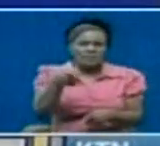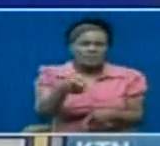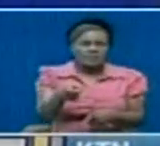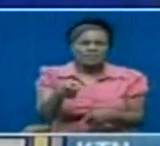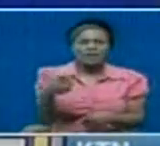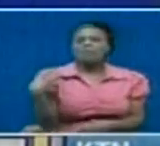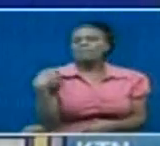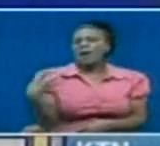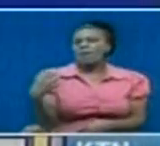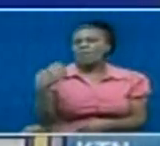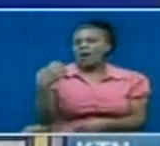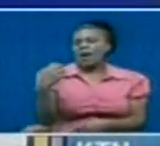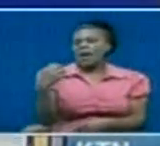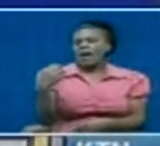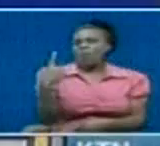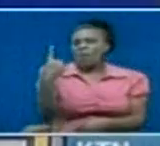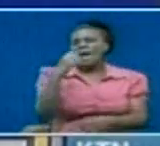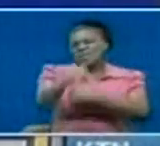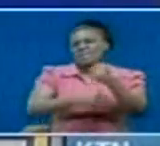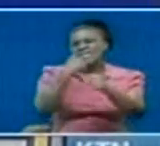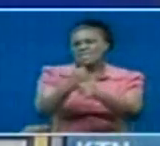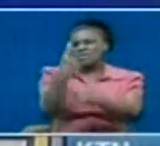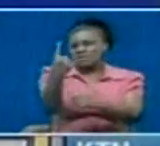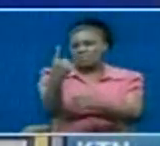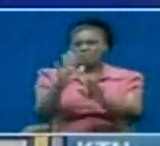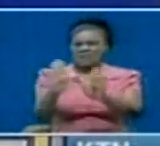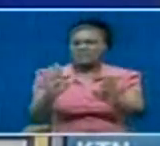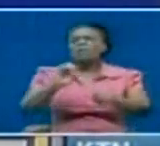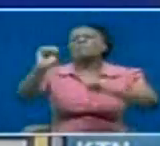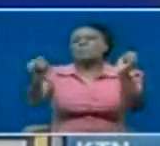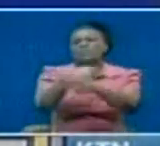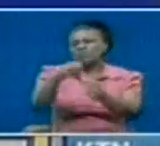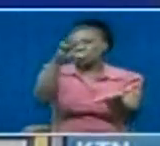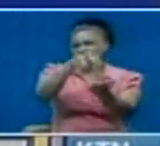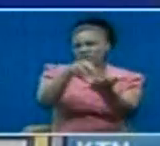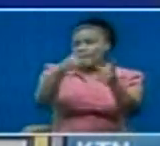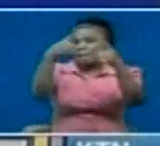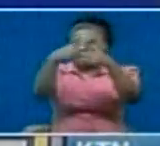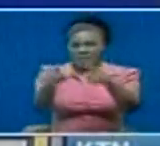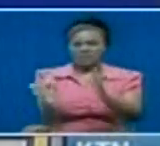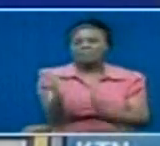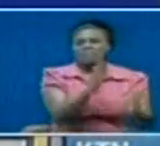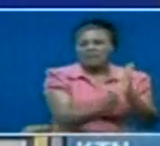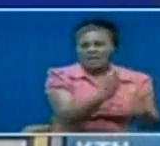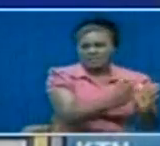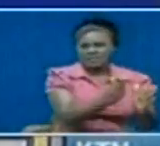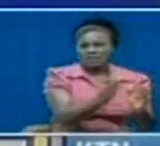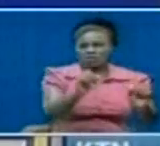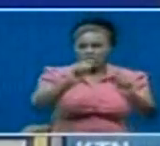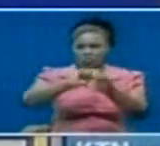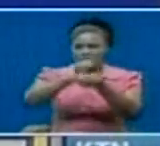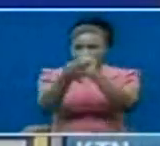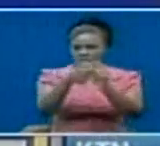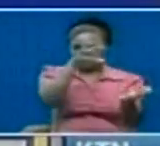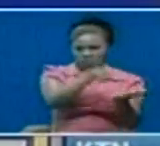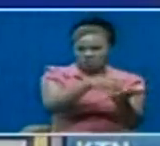power for the last 1 year. We can't really change what has been the situation. But in terms of plans to change the situation,